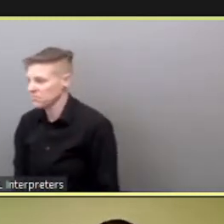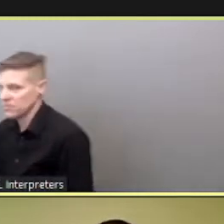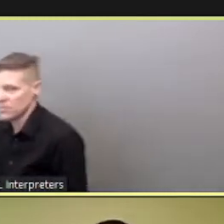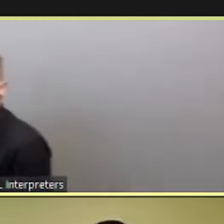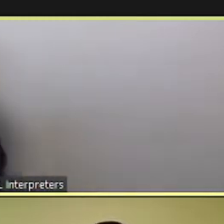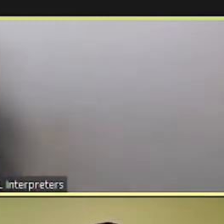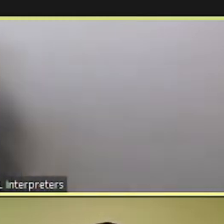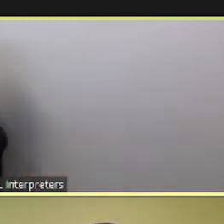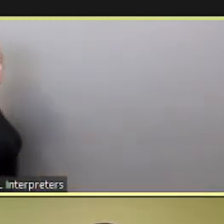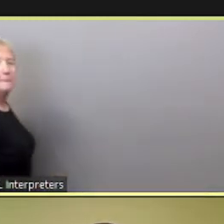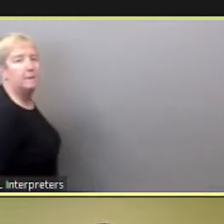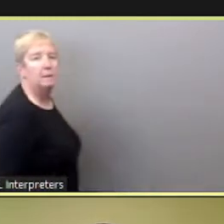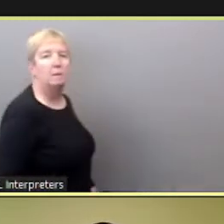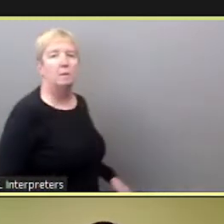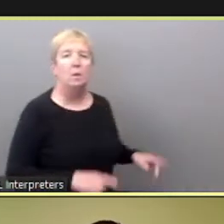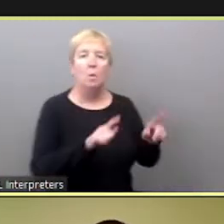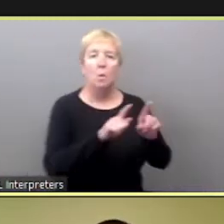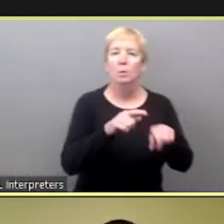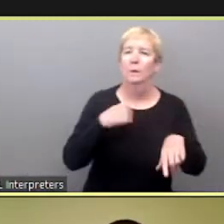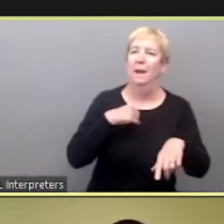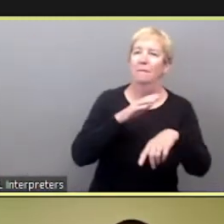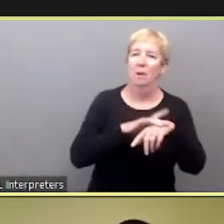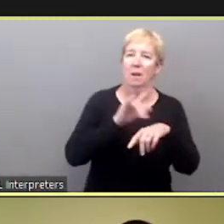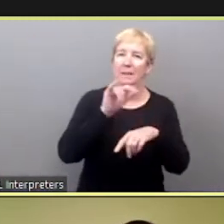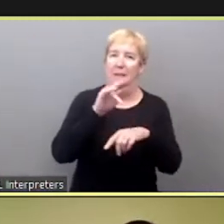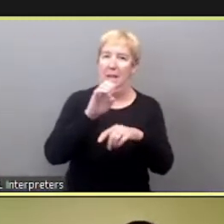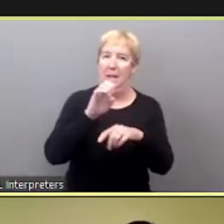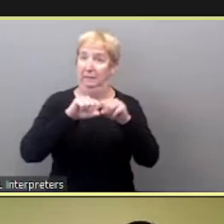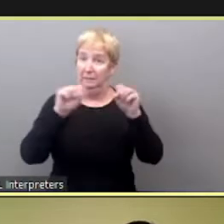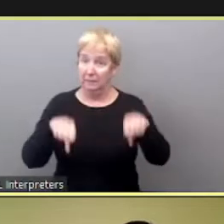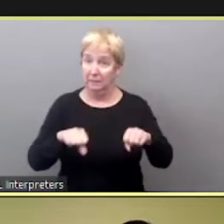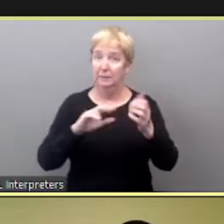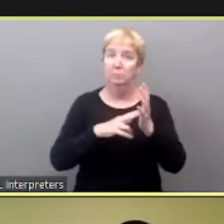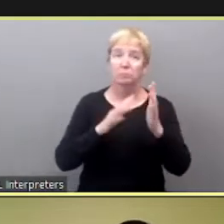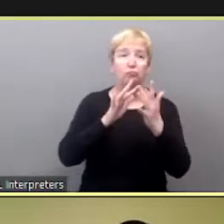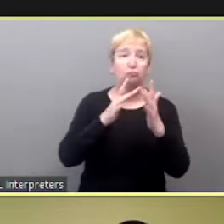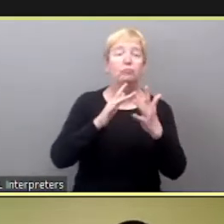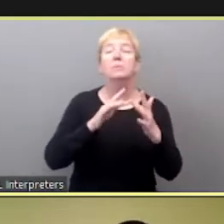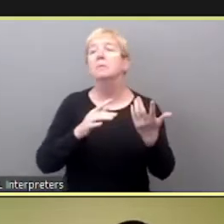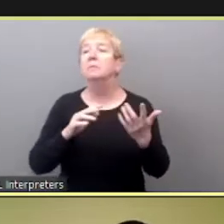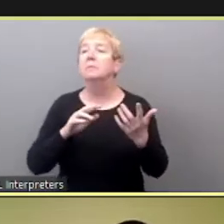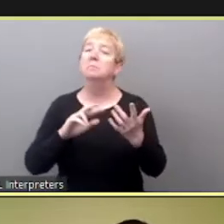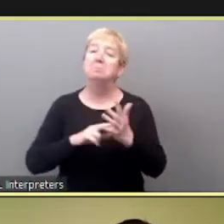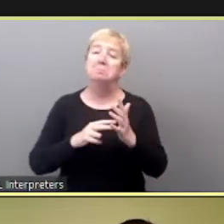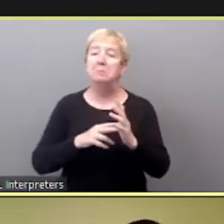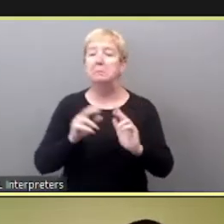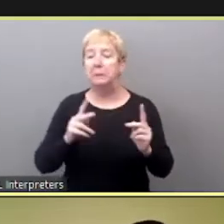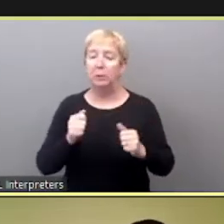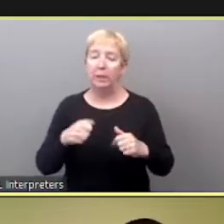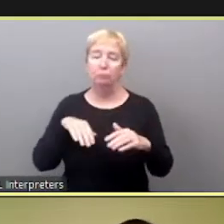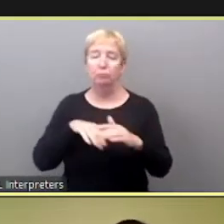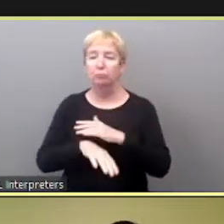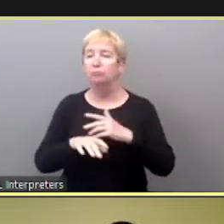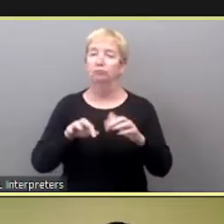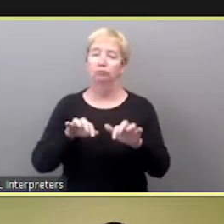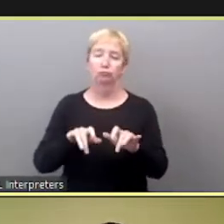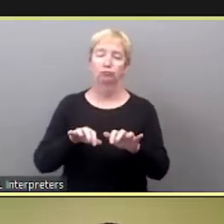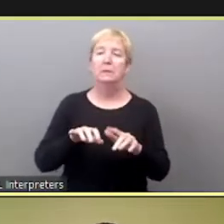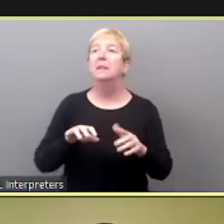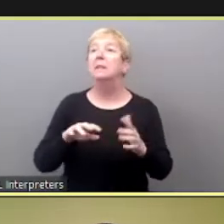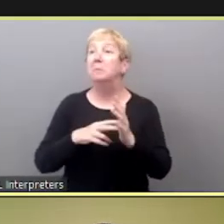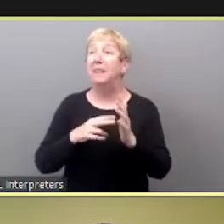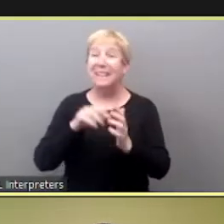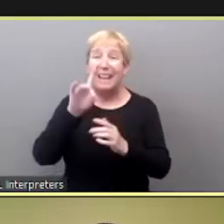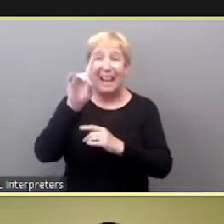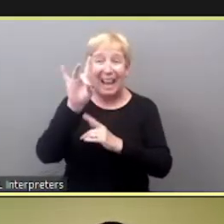both employers and job seekers. That system, of course, is the system that provides access to those 80,000 plus vacancies